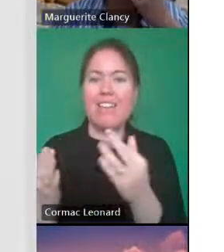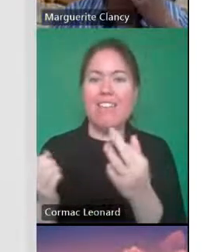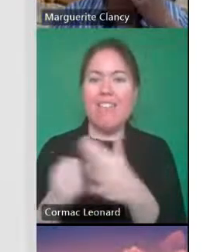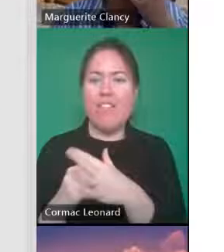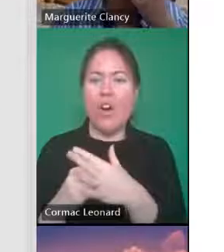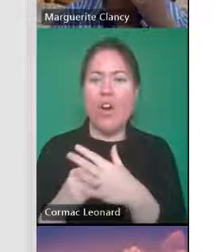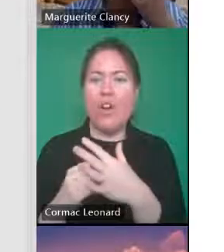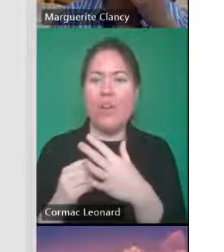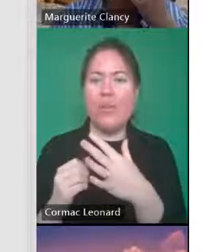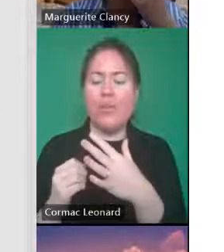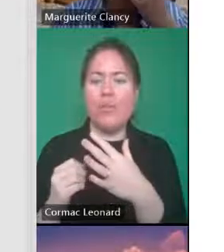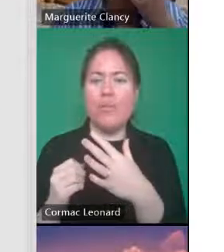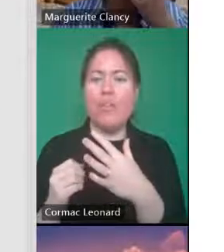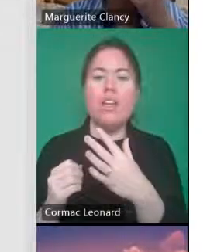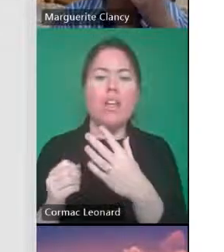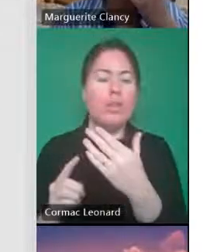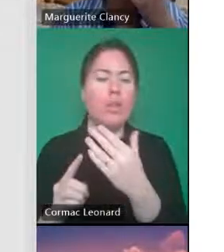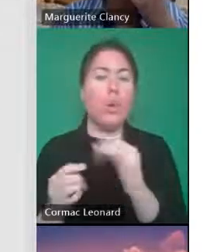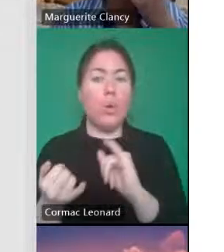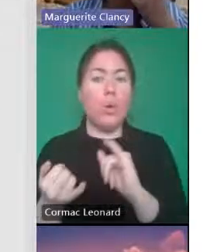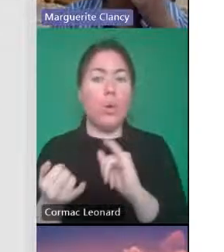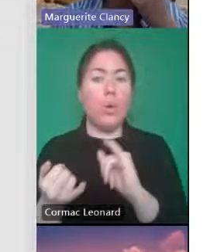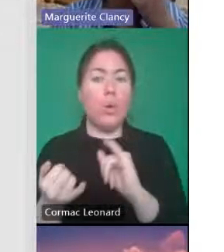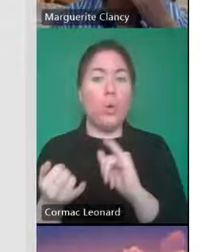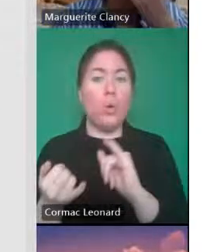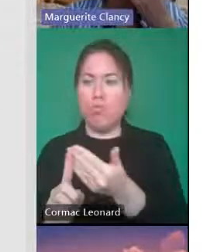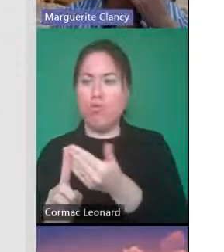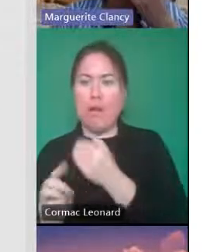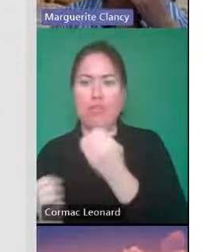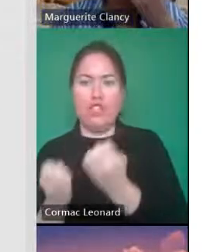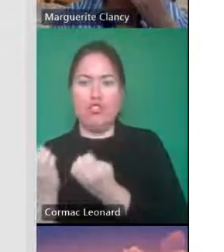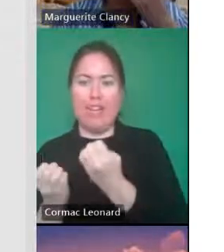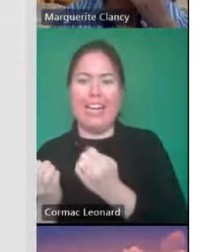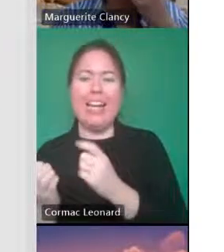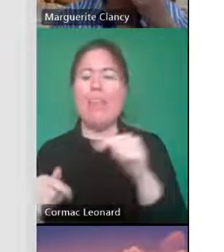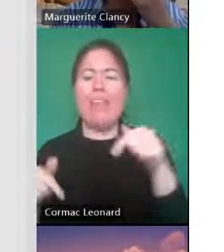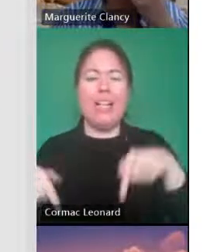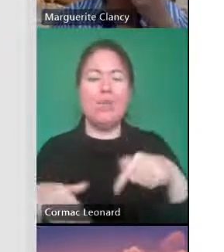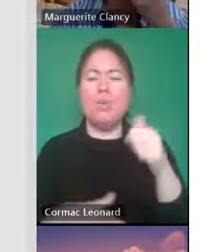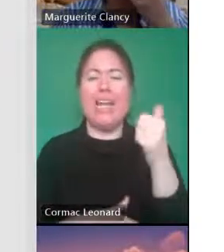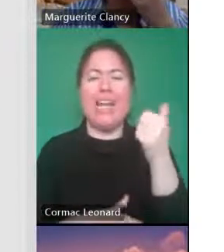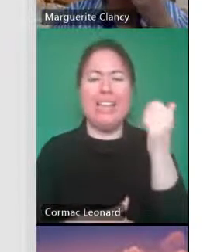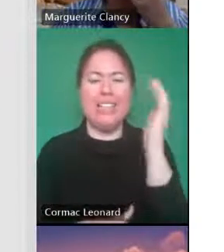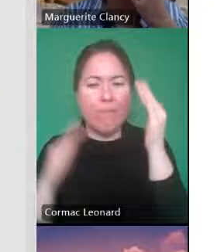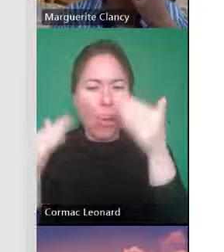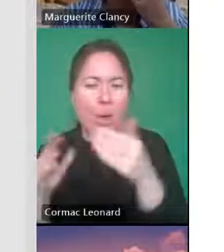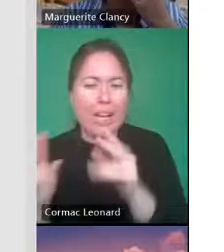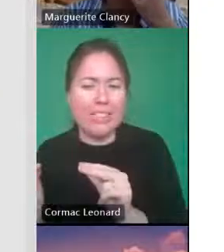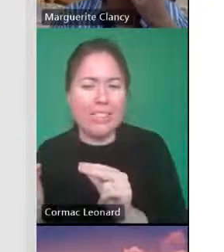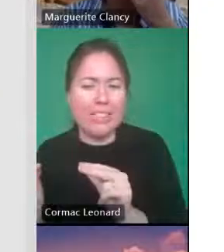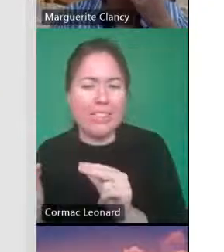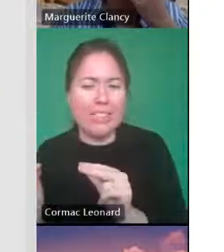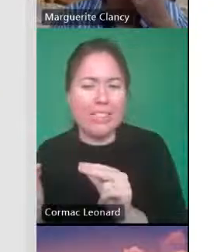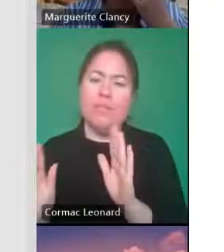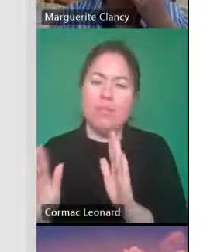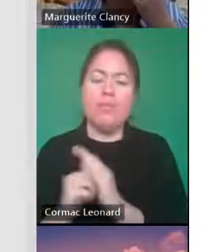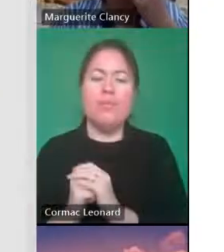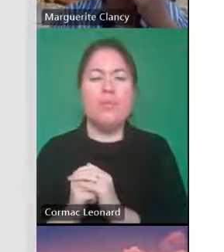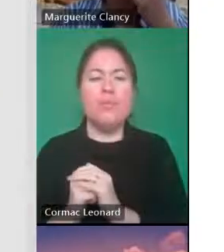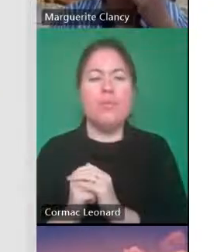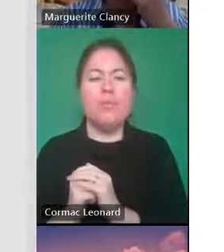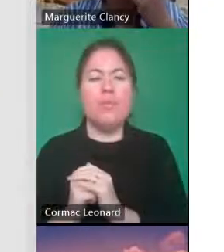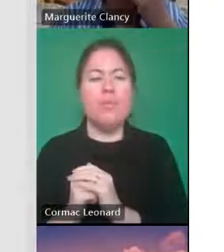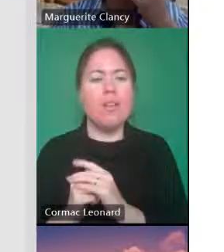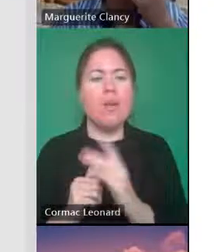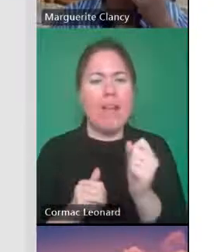people submitting preliminary screenings. That isn't the focus of today's webinar. So I think